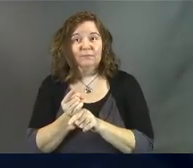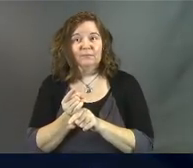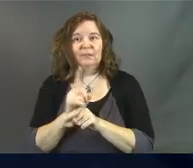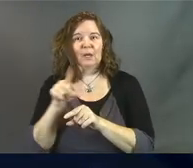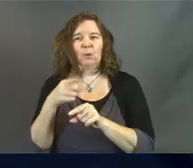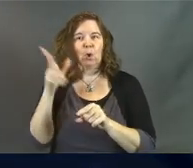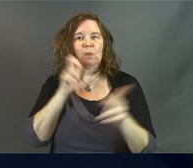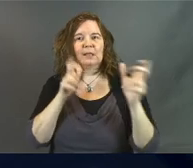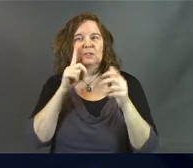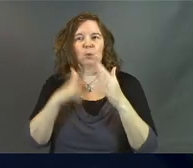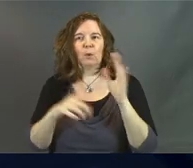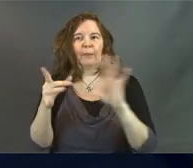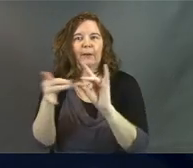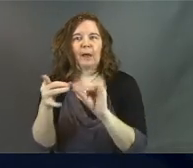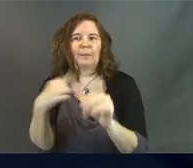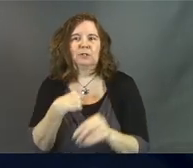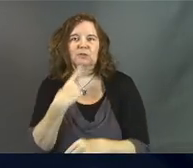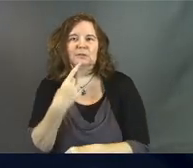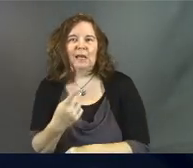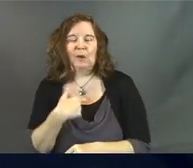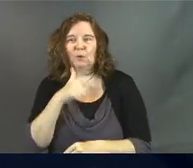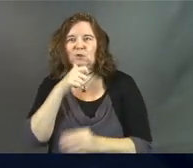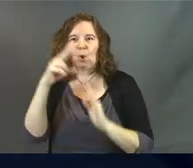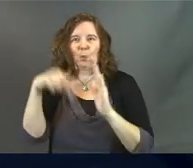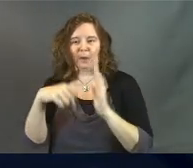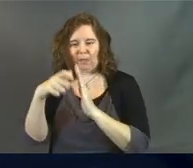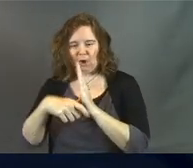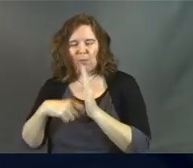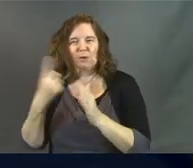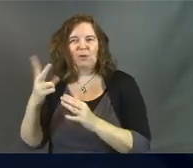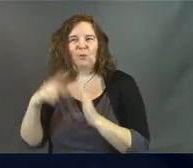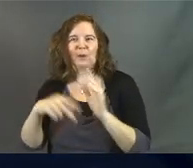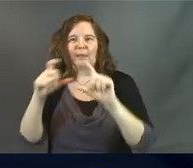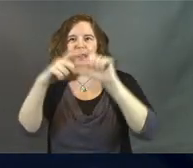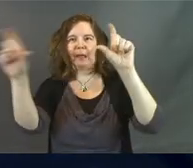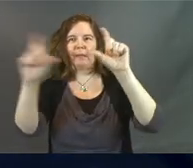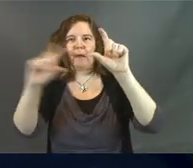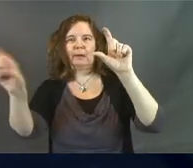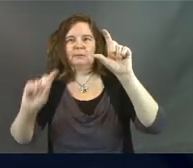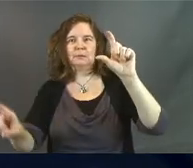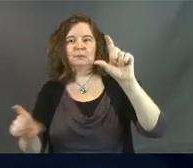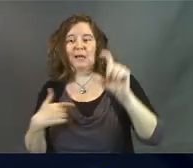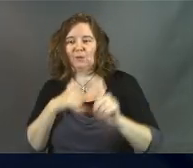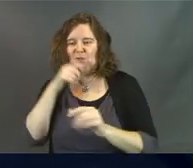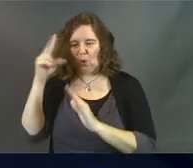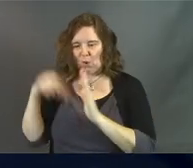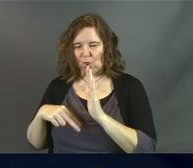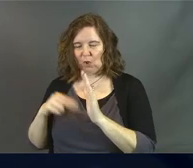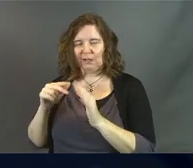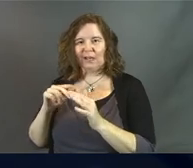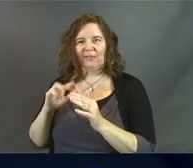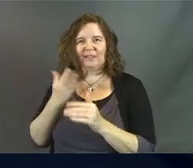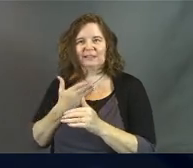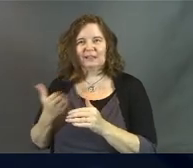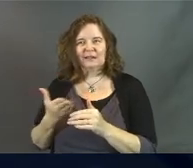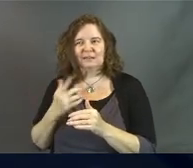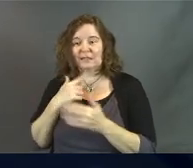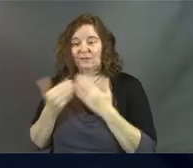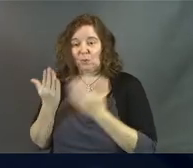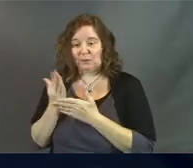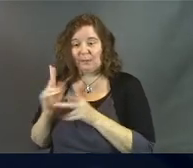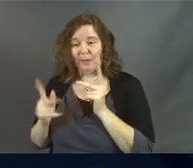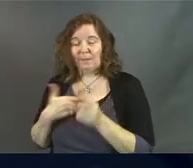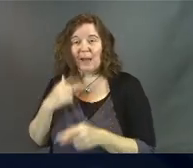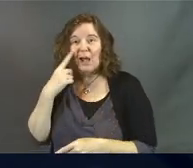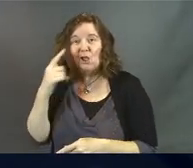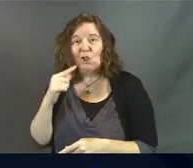That we only listen to what the commentators say, and we don't read the articles, we just read the headlines. And we don't look at the nuances that even though some of these